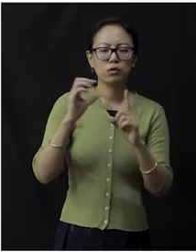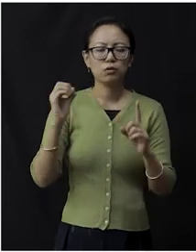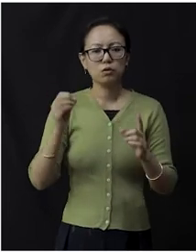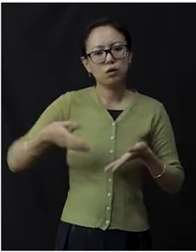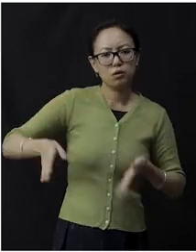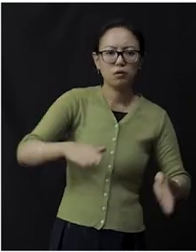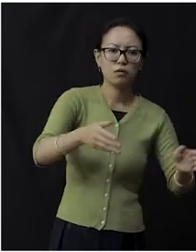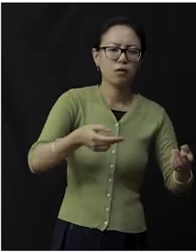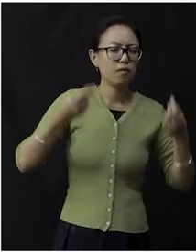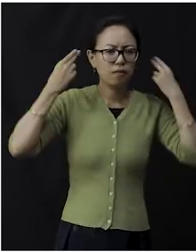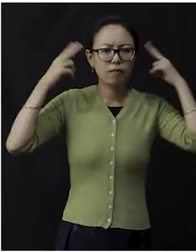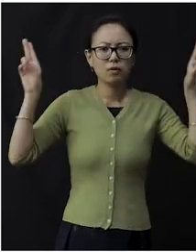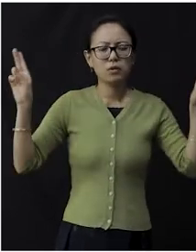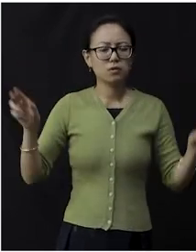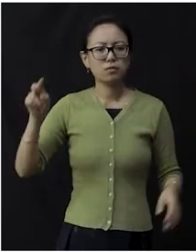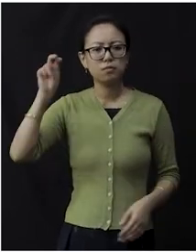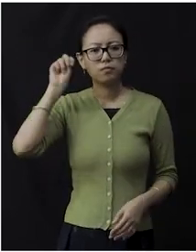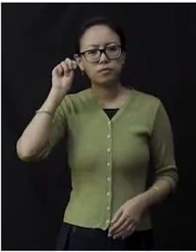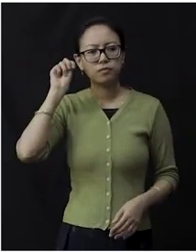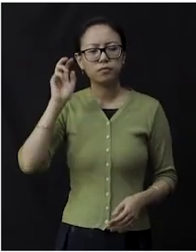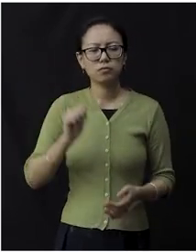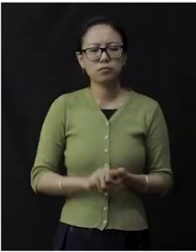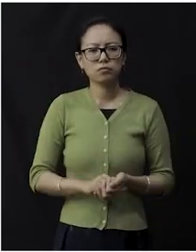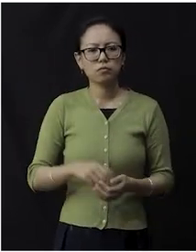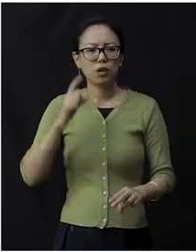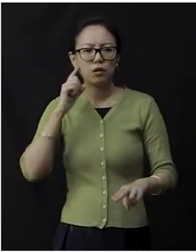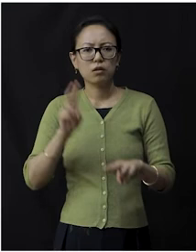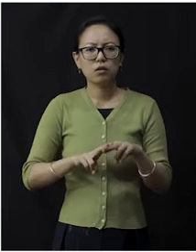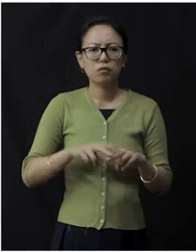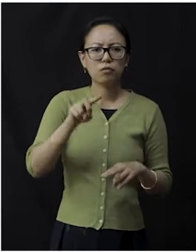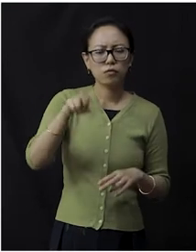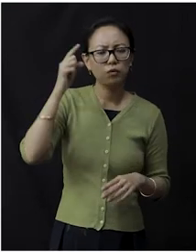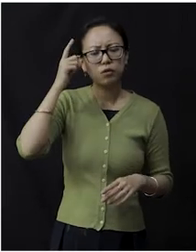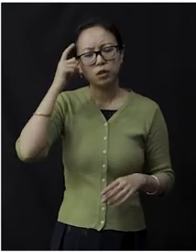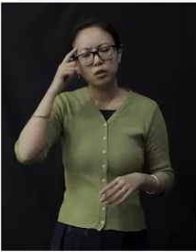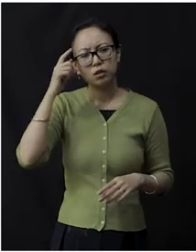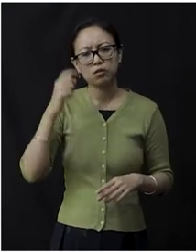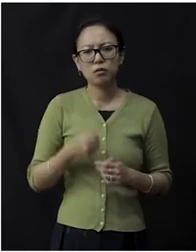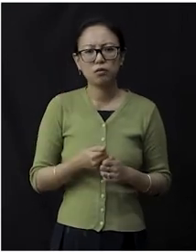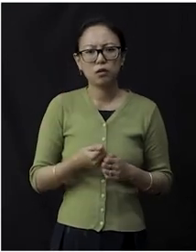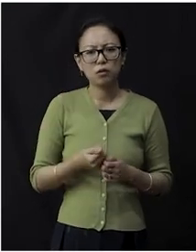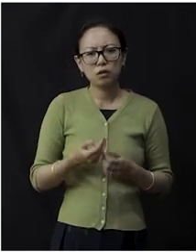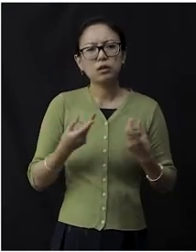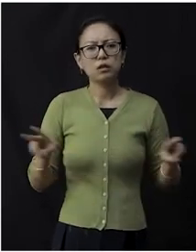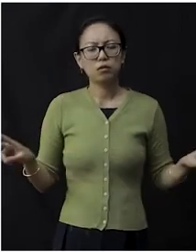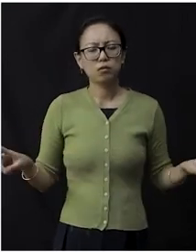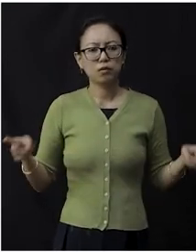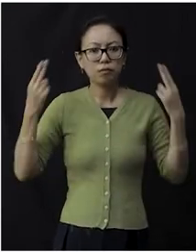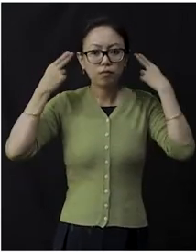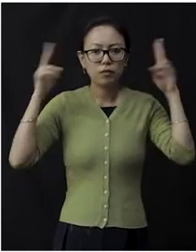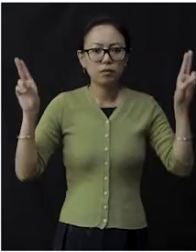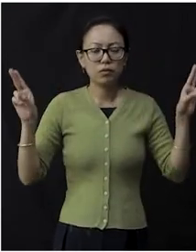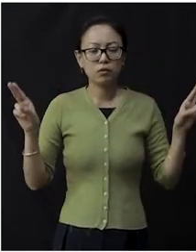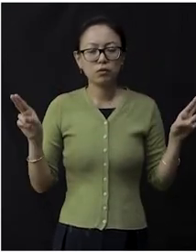to your friends, to your neighbors. So, let's see if the crocodile is finally found or not. When